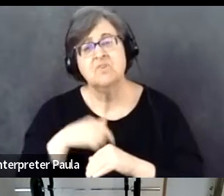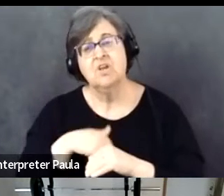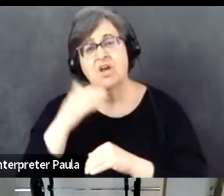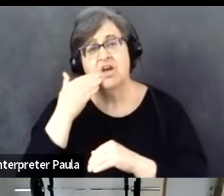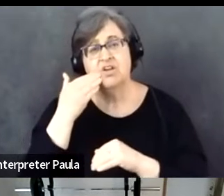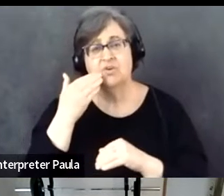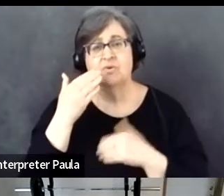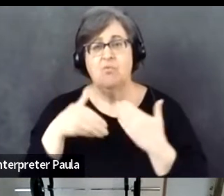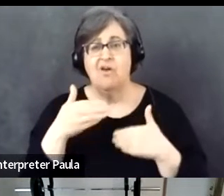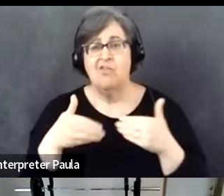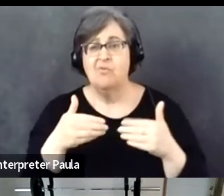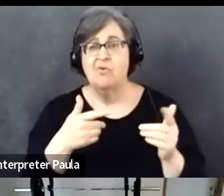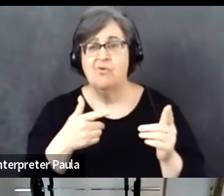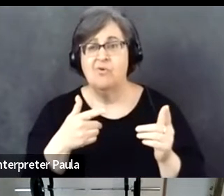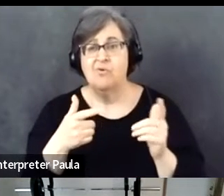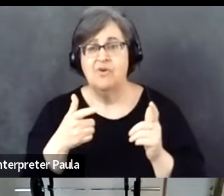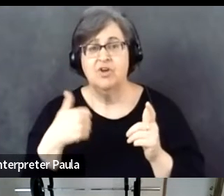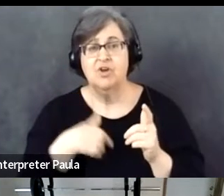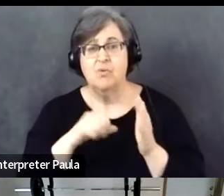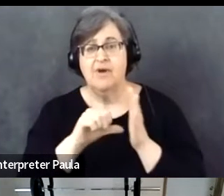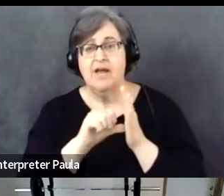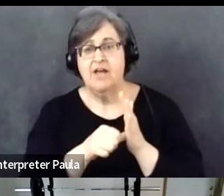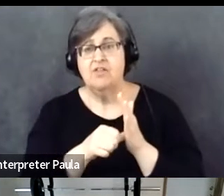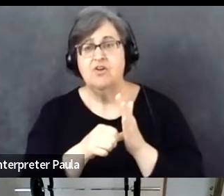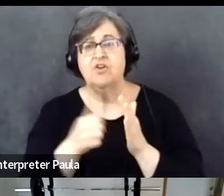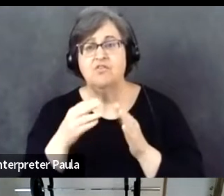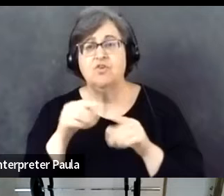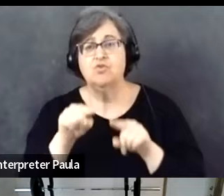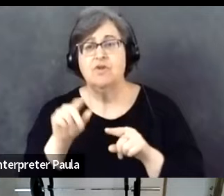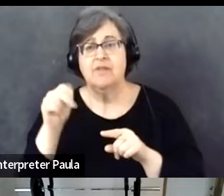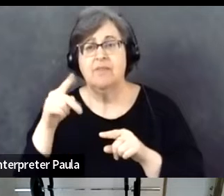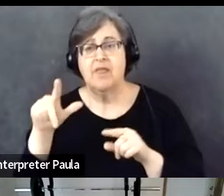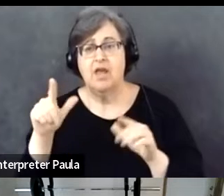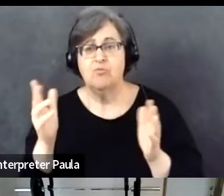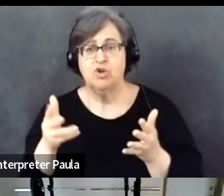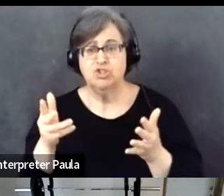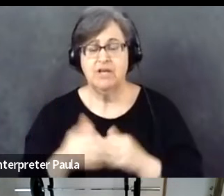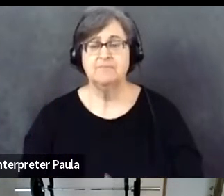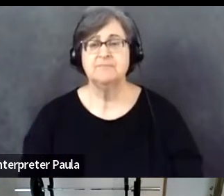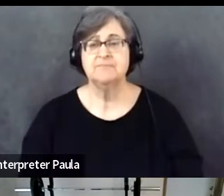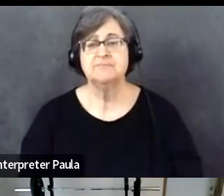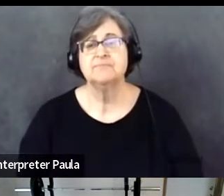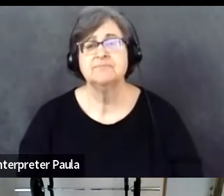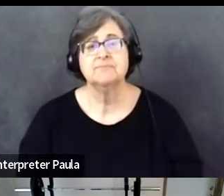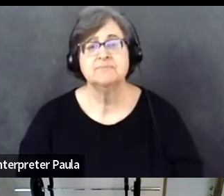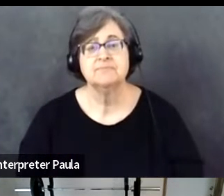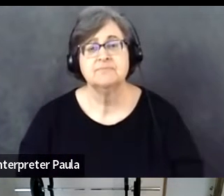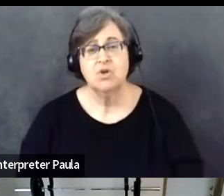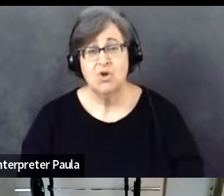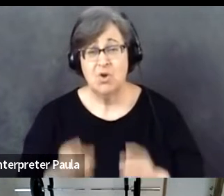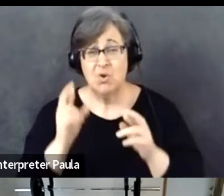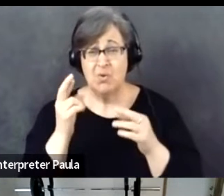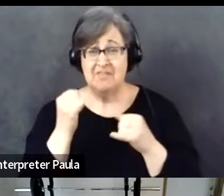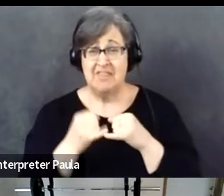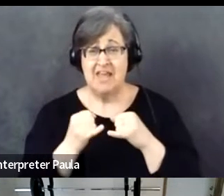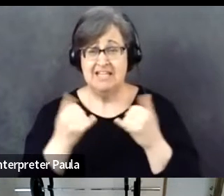through these quickly, but we did highlight a few of these in our April chat. And so if you go, hopefully by the end of